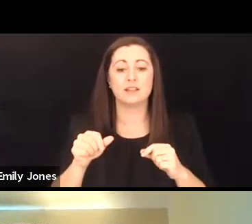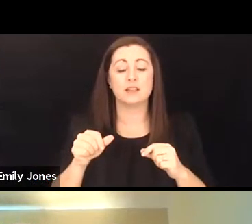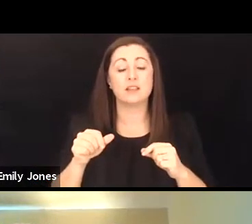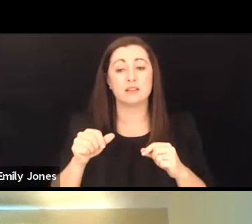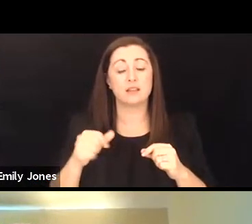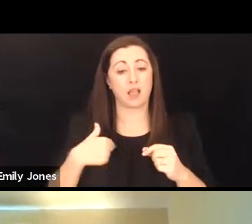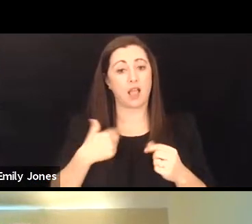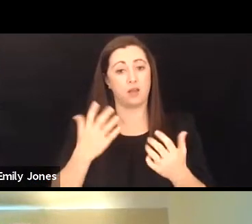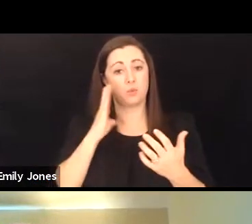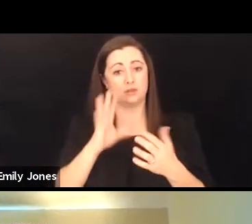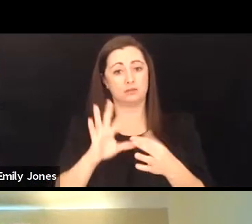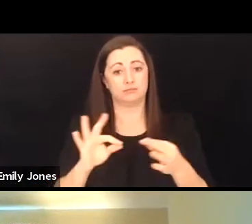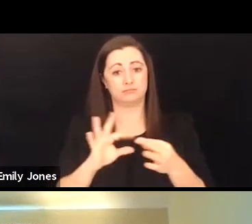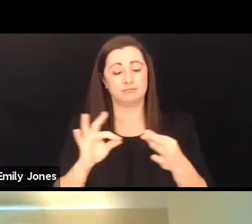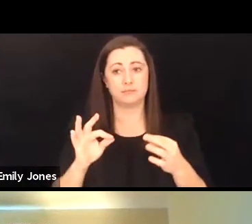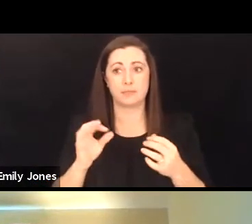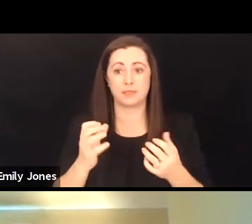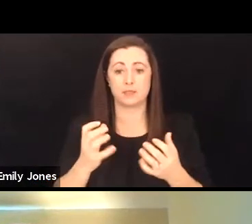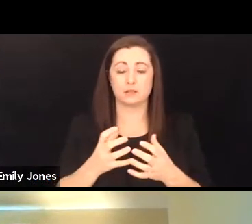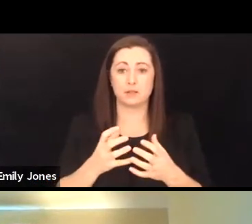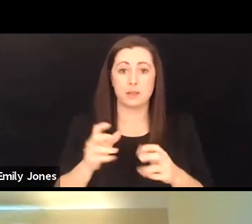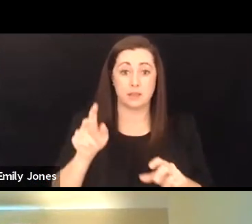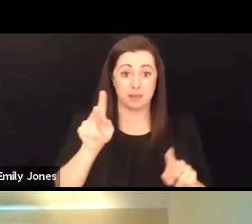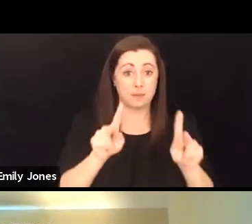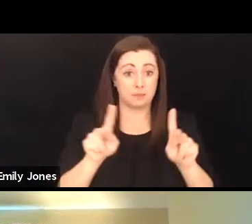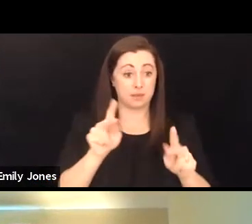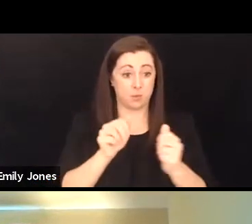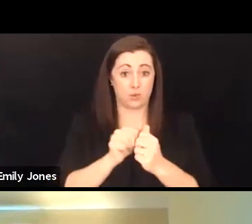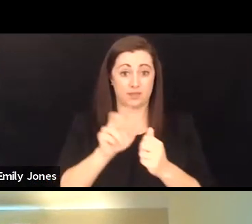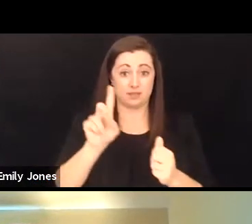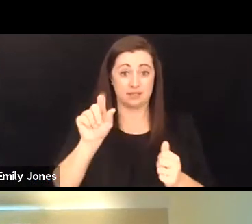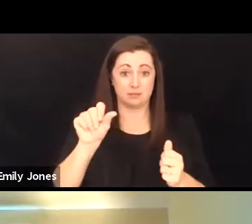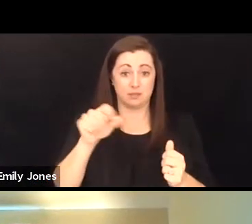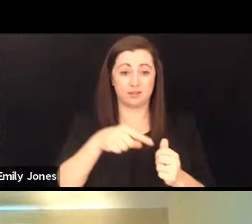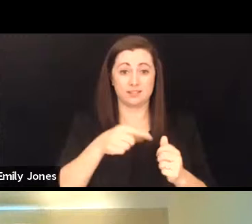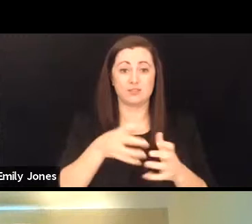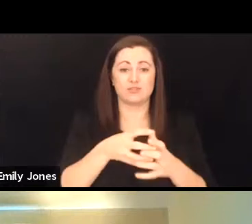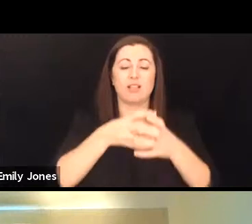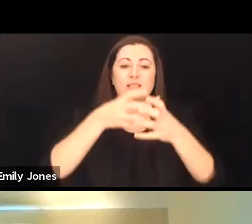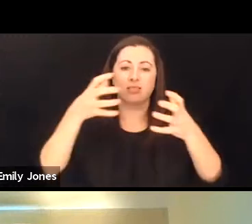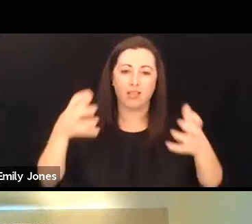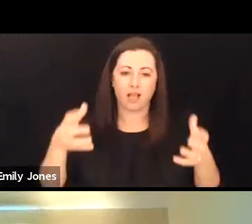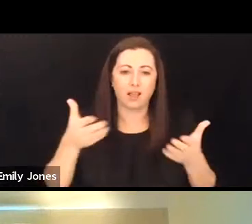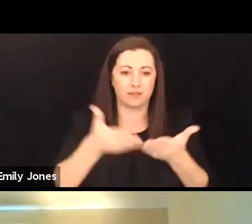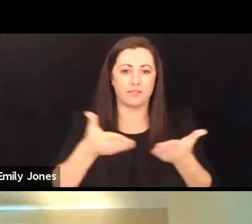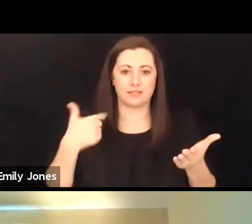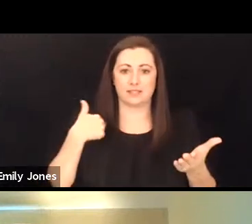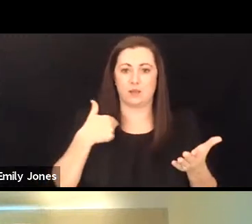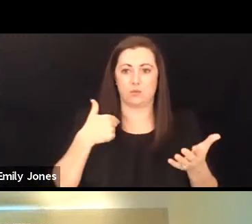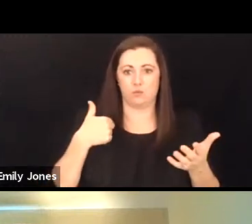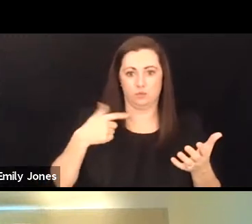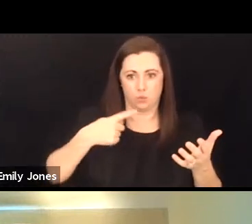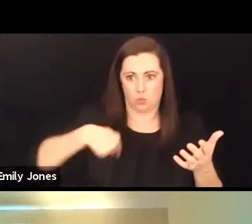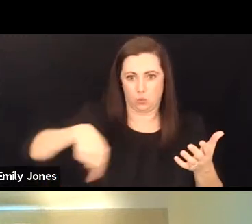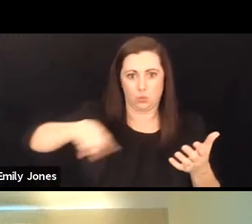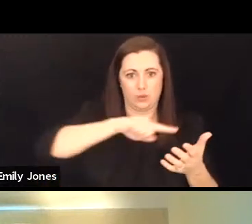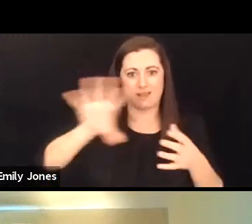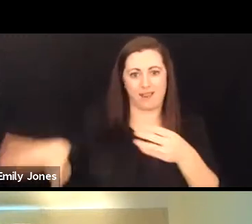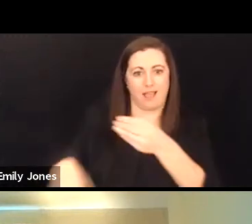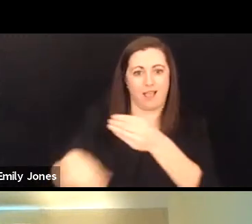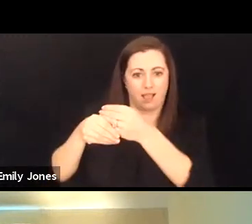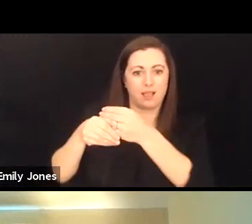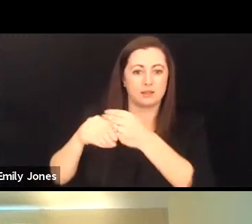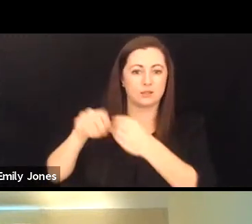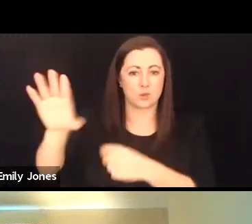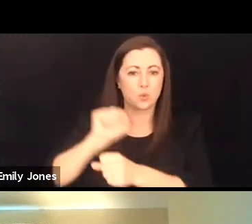lot of things that people with disabilities, because of the disability, can add to the